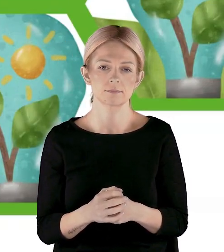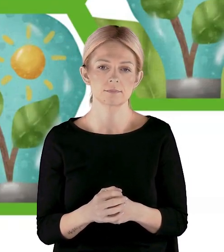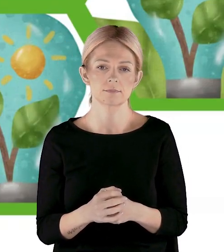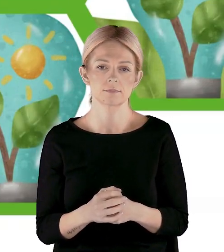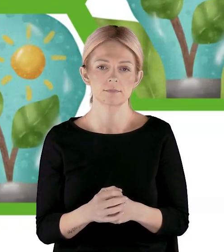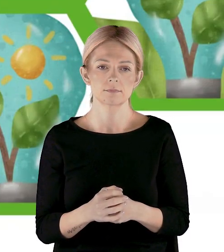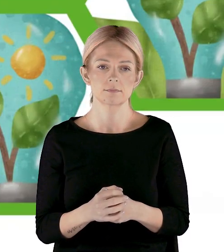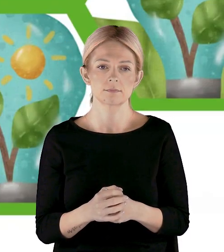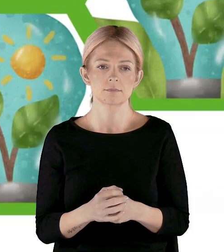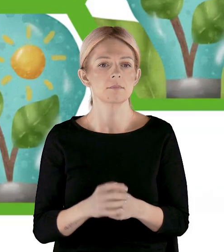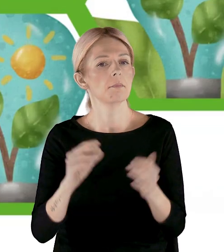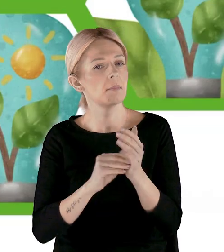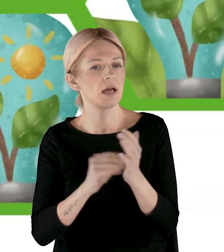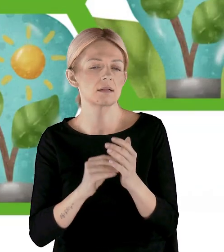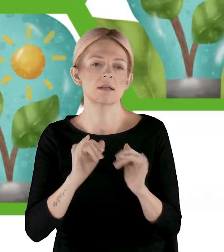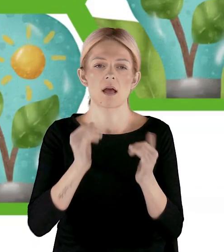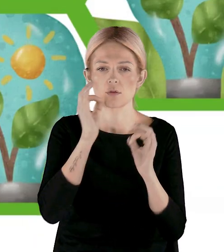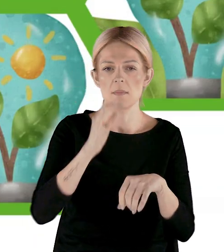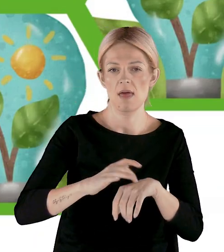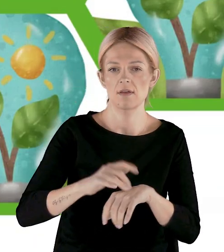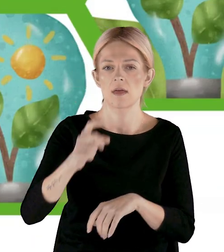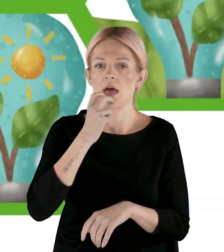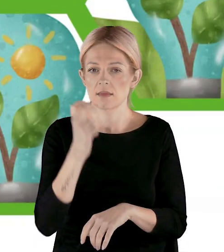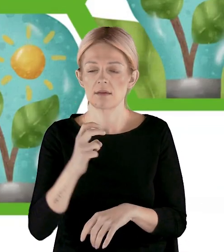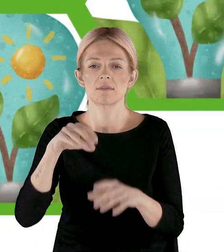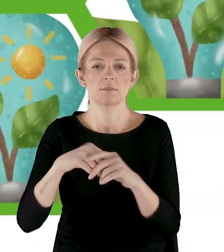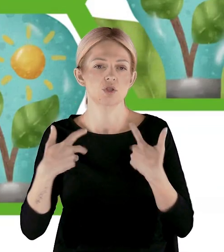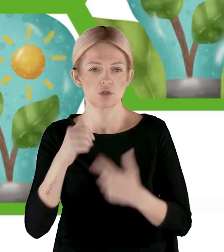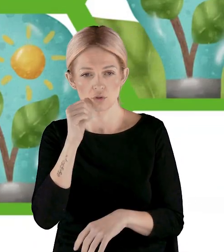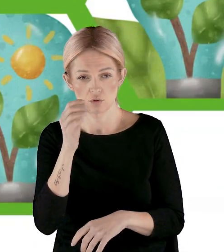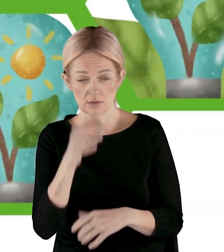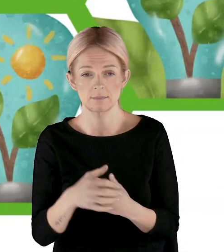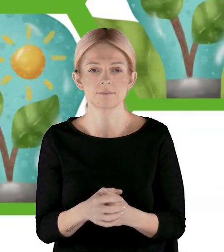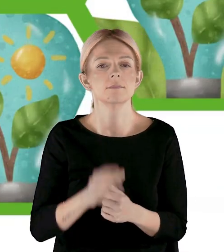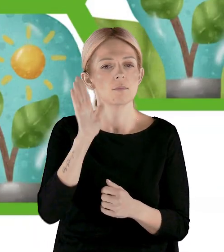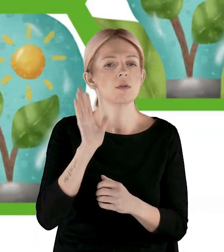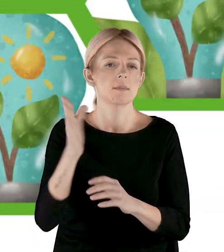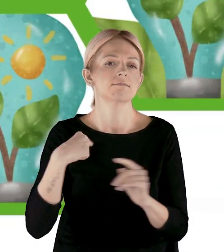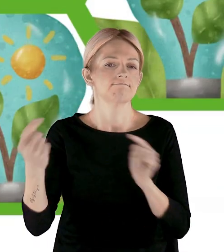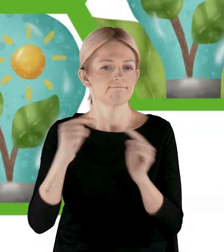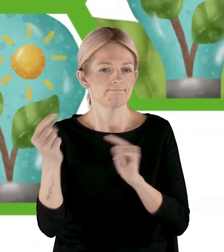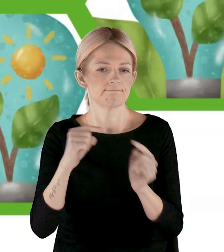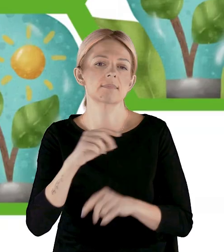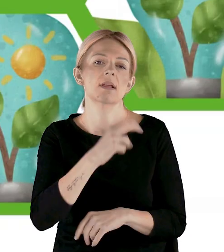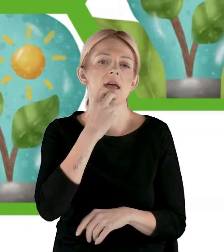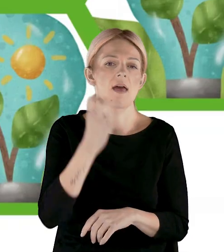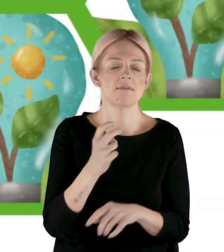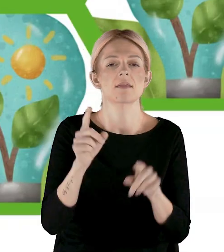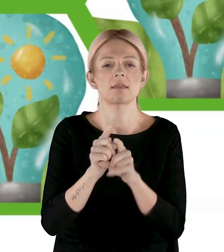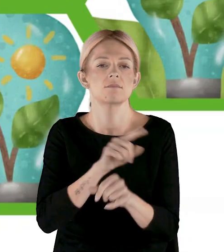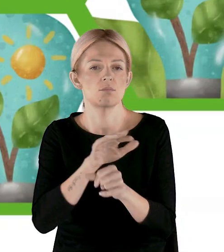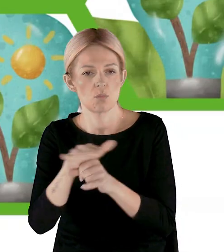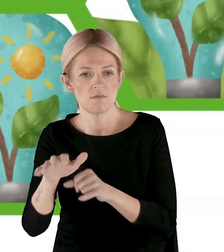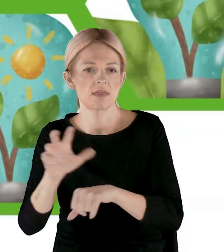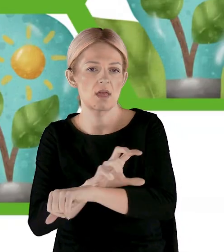will talk about efficiency and impact of renewable energy technologies. And last but not least,